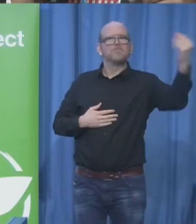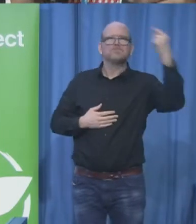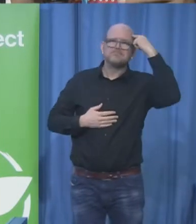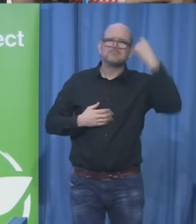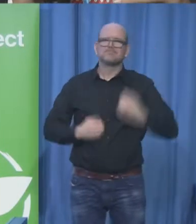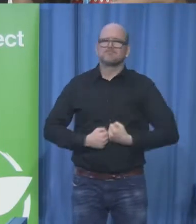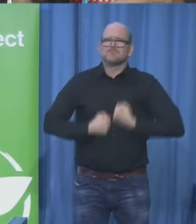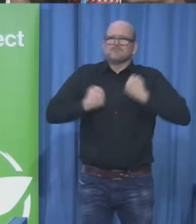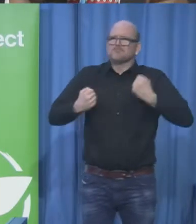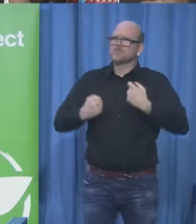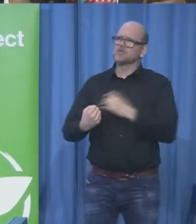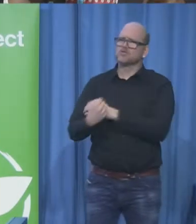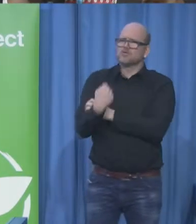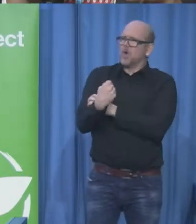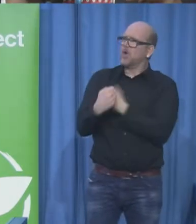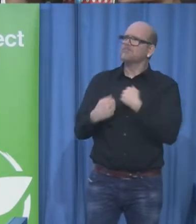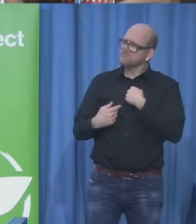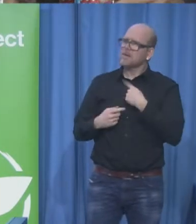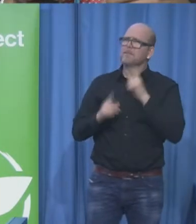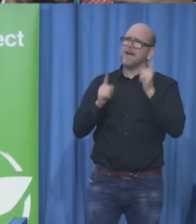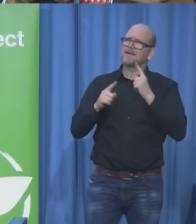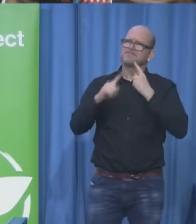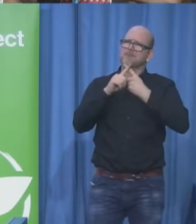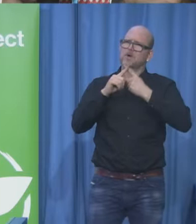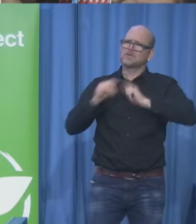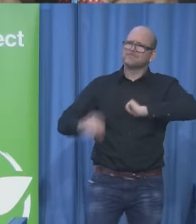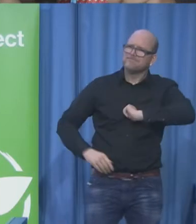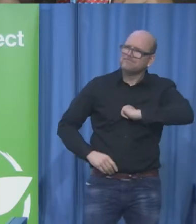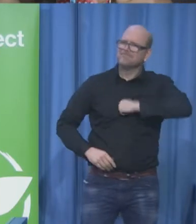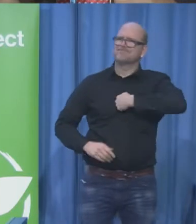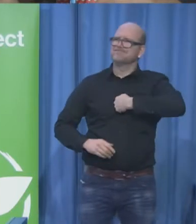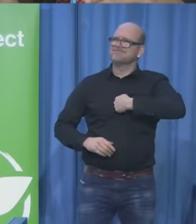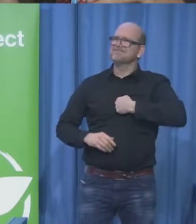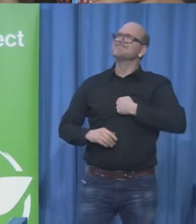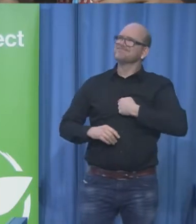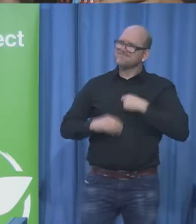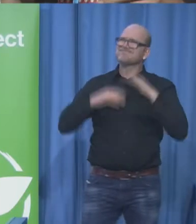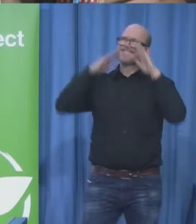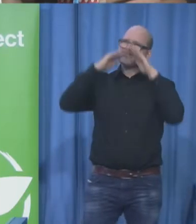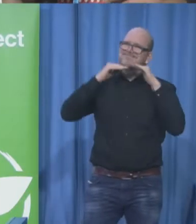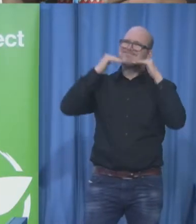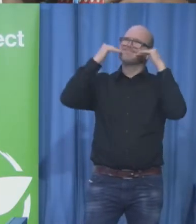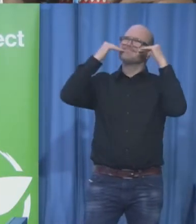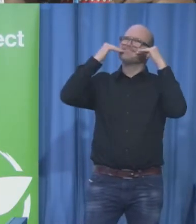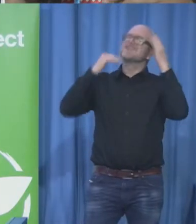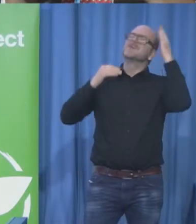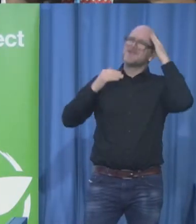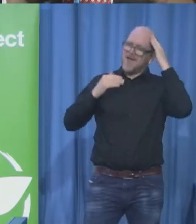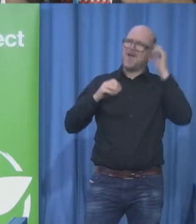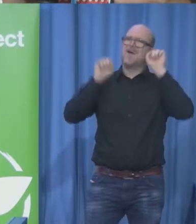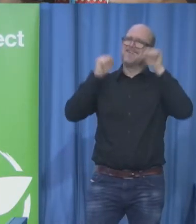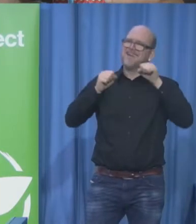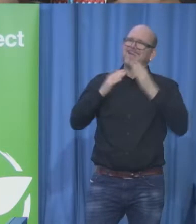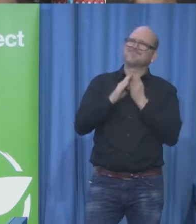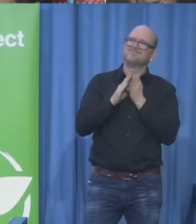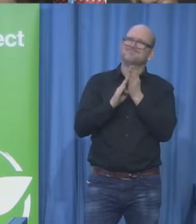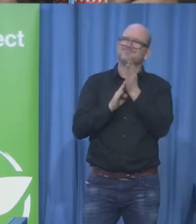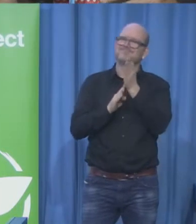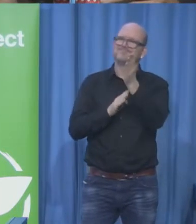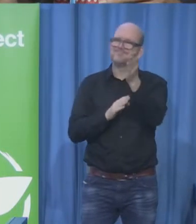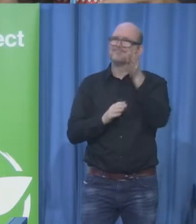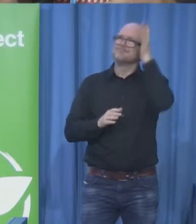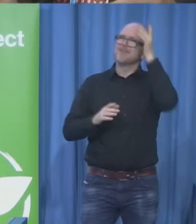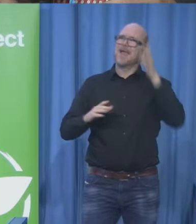optimism that no matter what we face or no matter what we have to deal with, that I really believe that the people who are here at this conference who